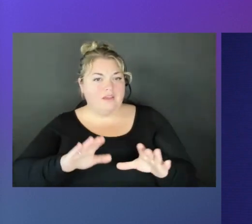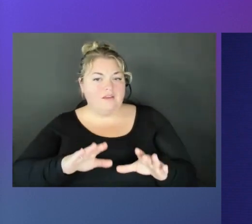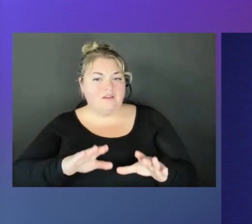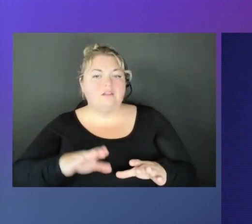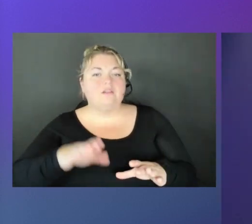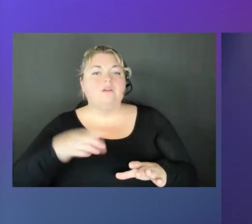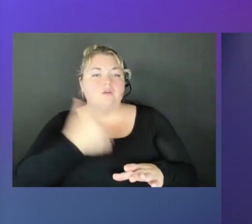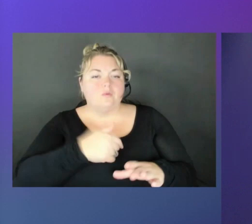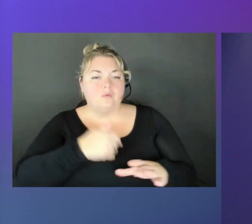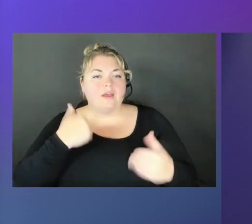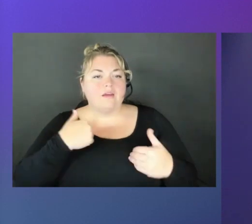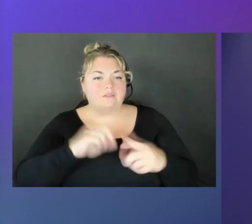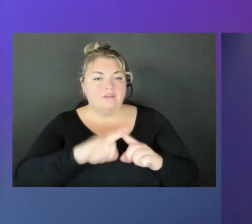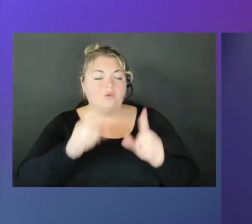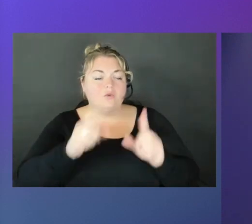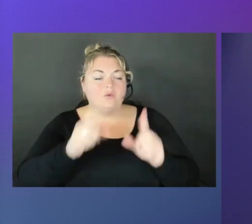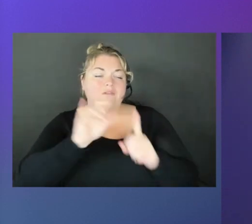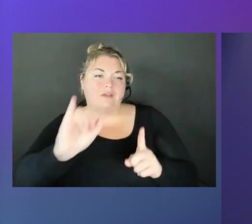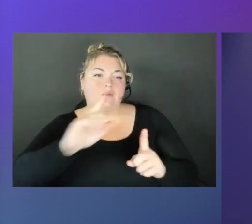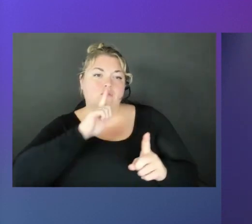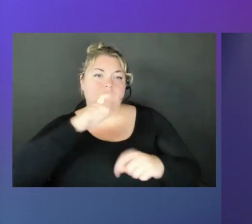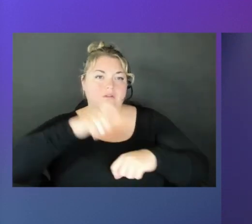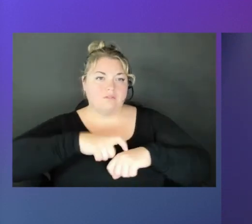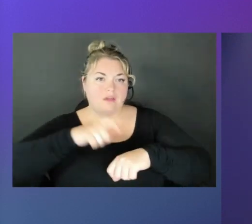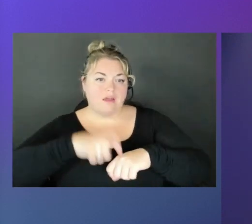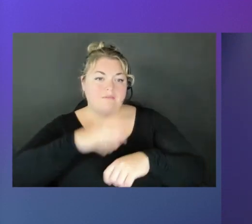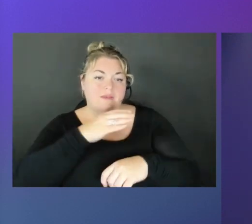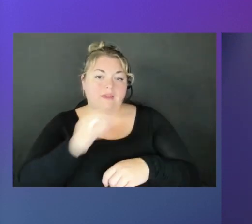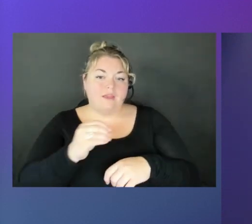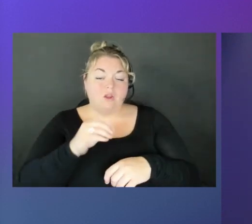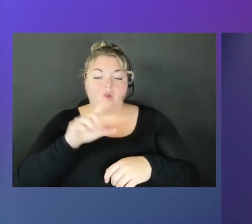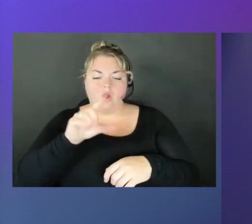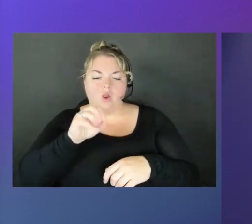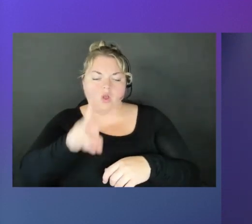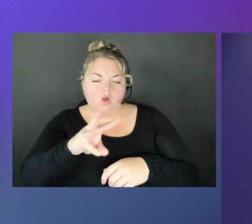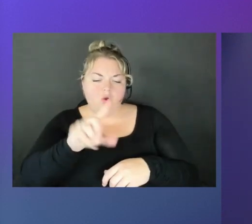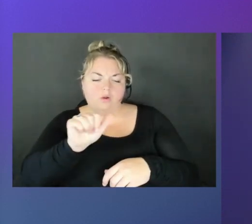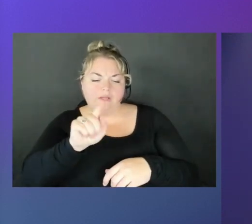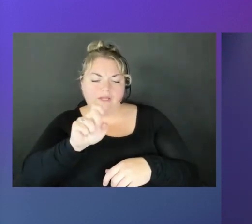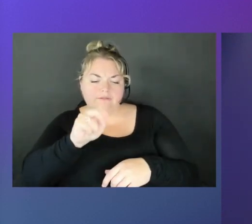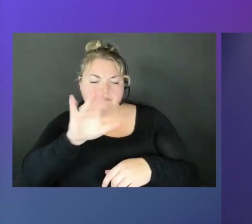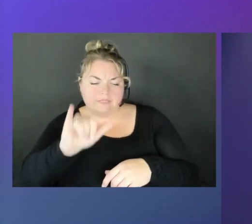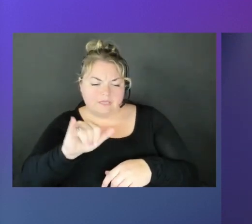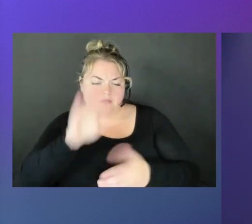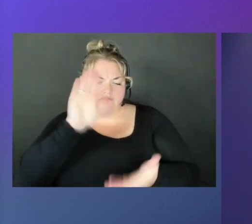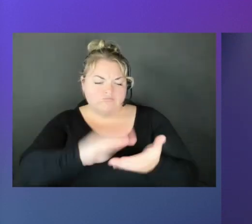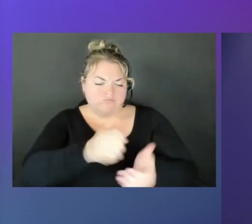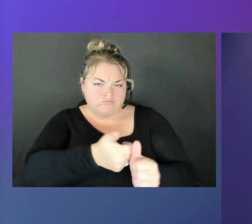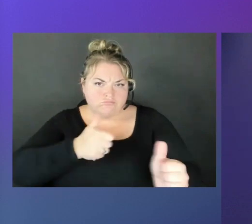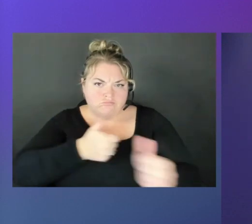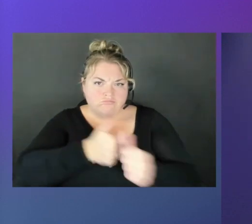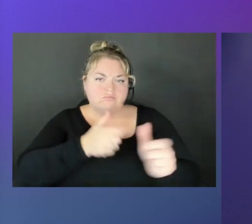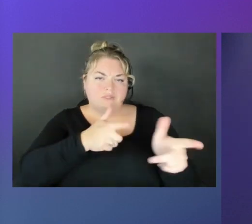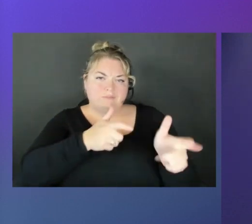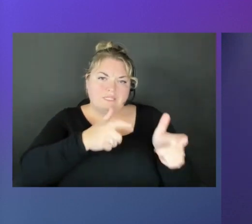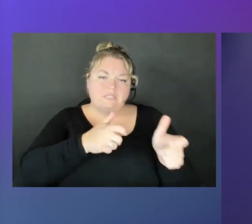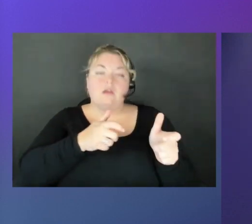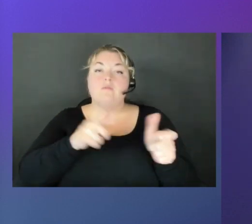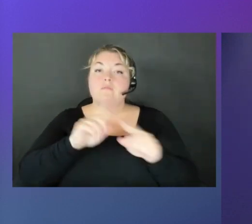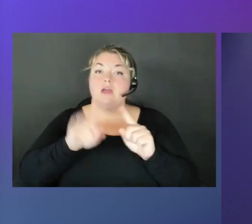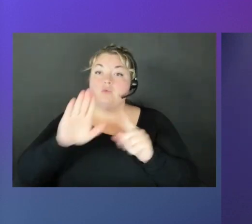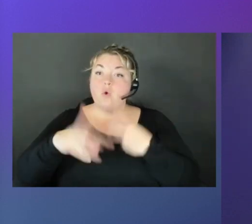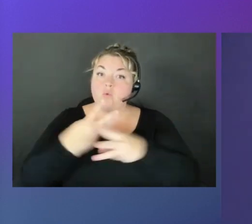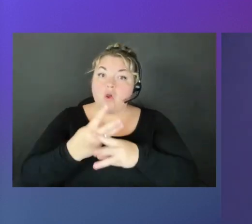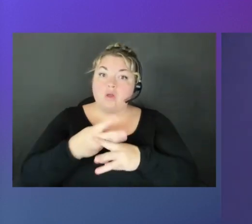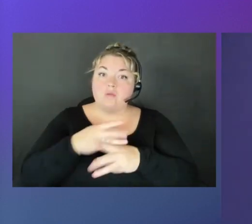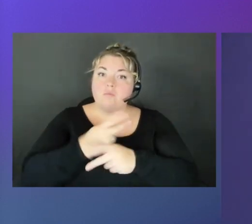words around like real time and low latency, but can you help us understand, in your world, in the product management world where you live, why